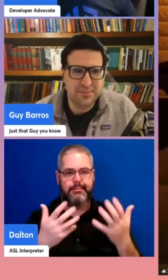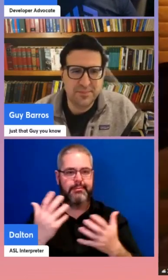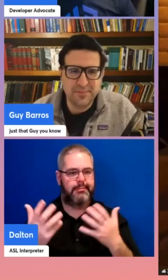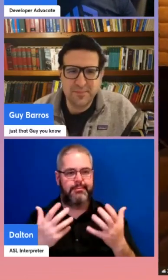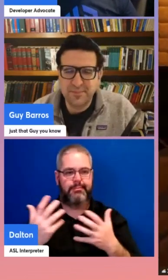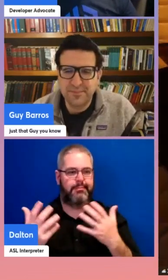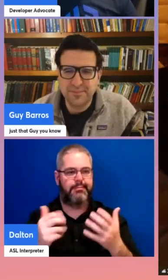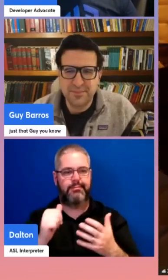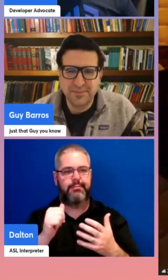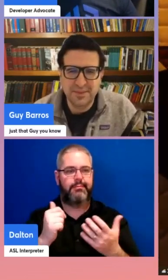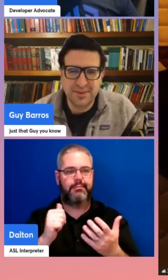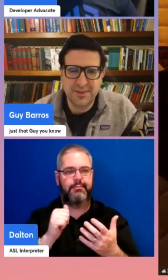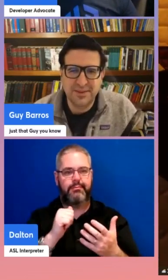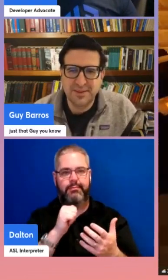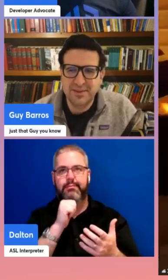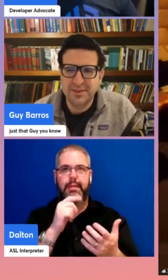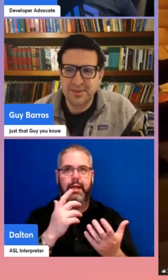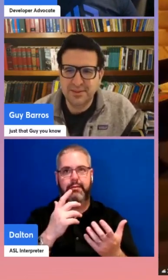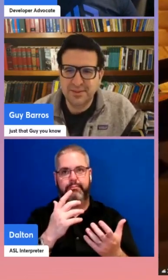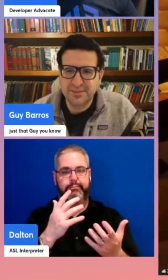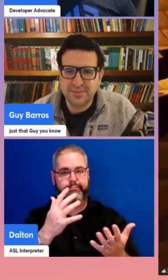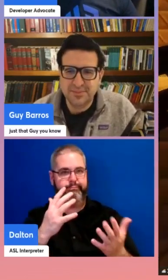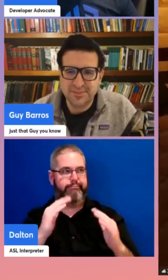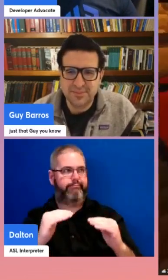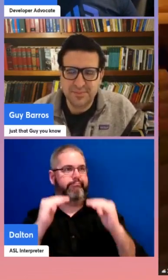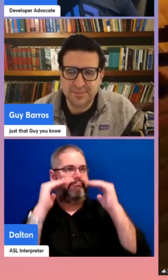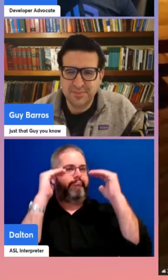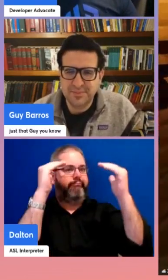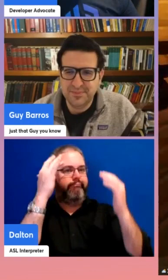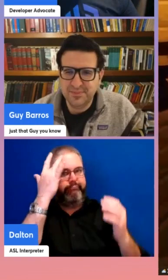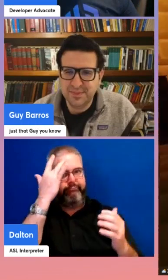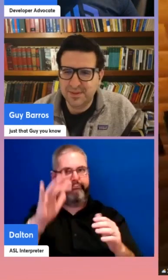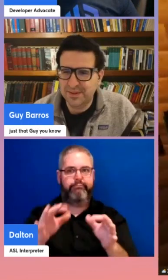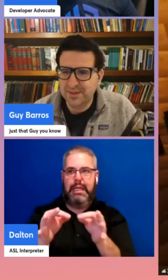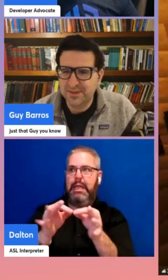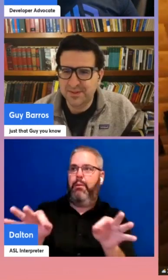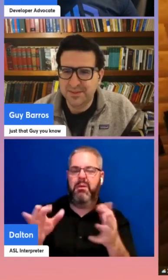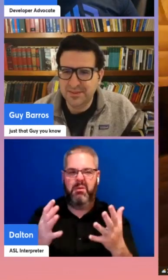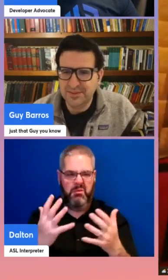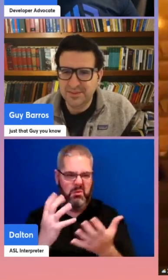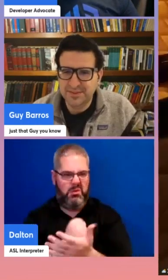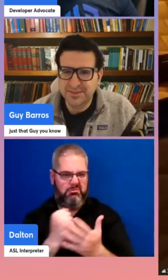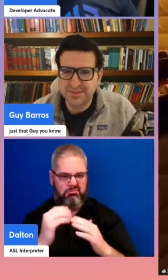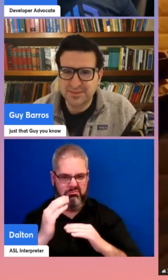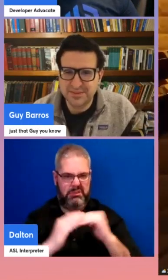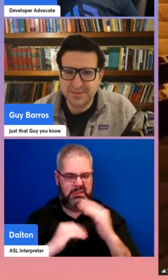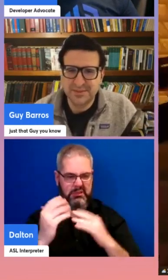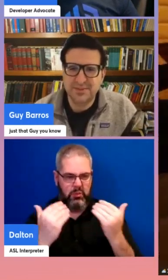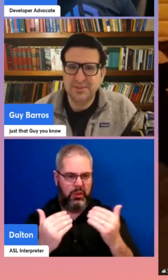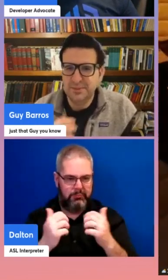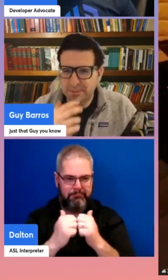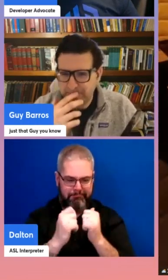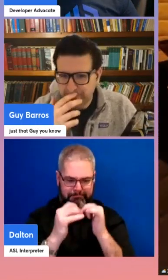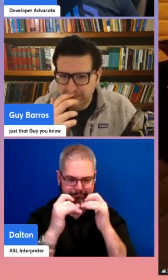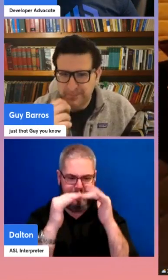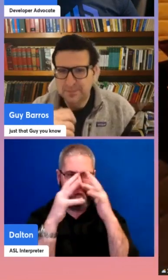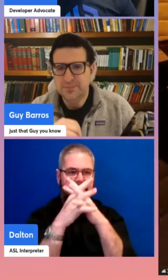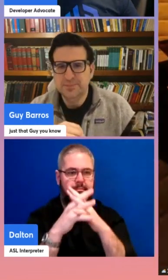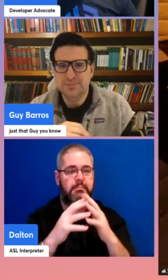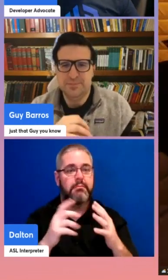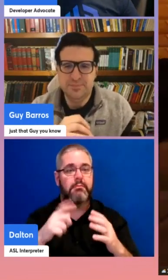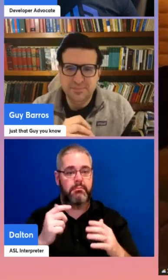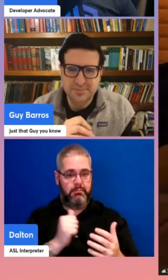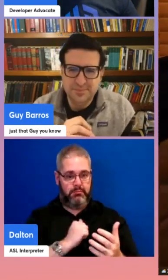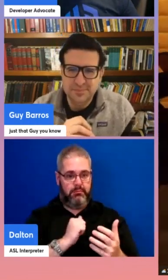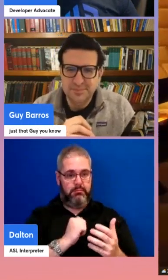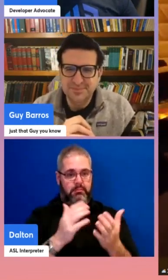not very clever language. But anyway, you know, let's build this out. Okay, so I need to build myself my